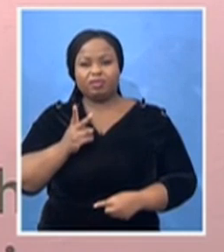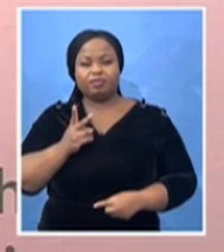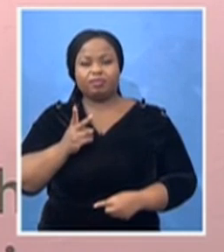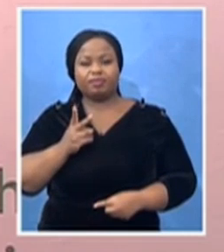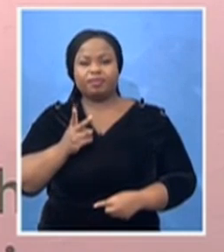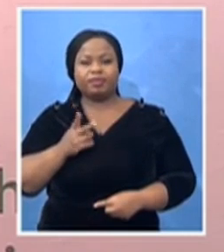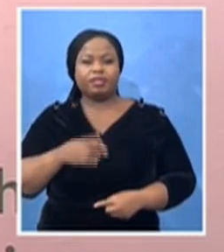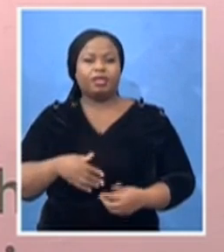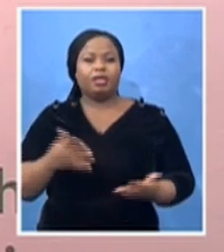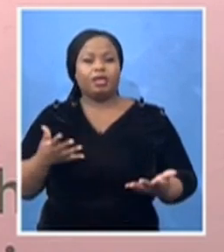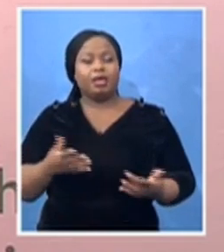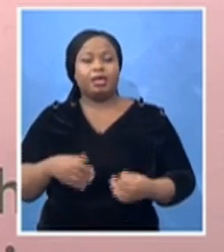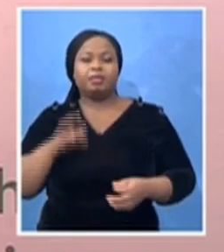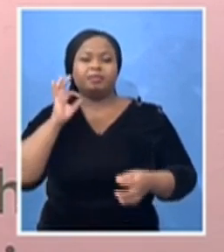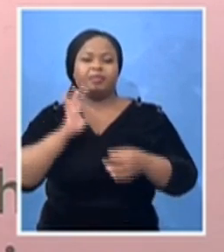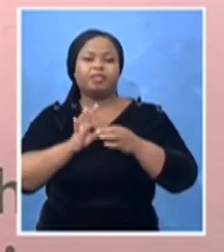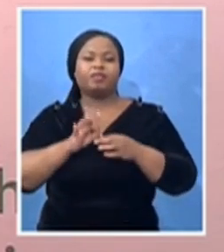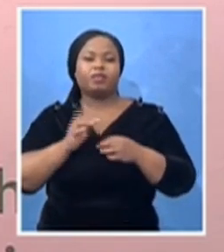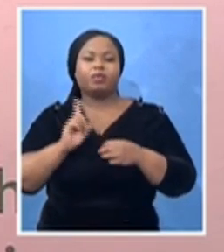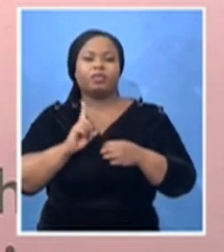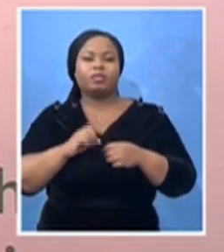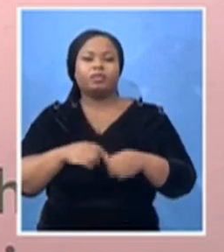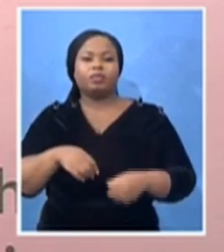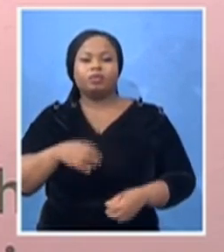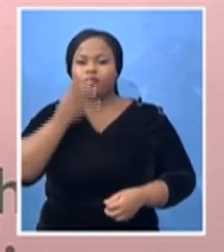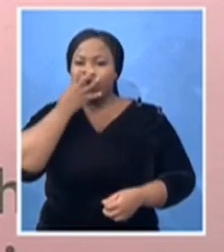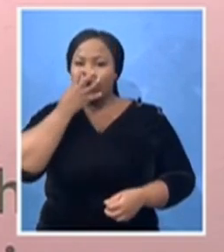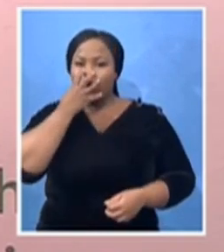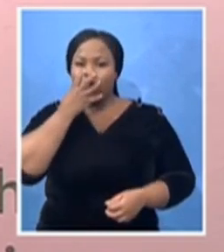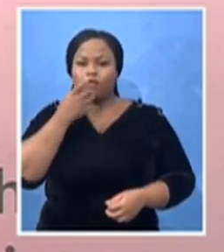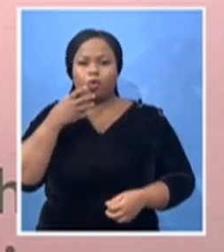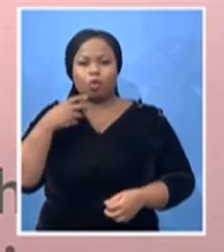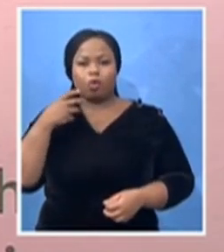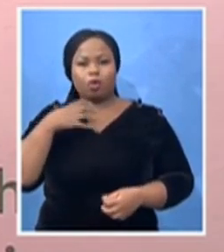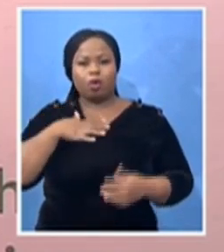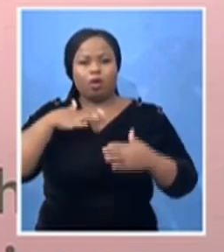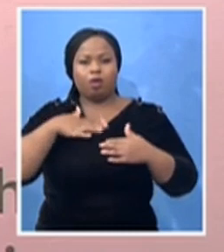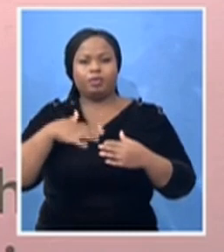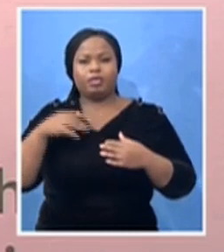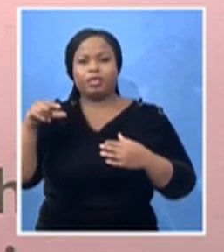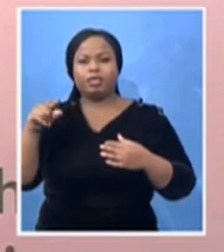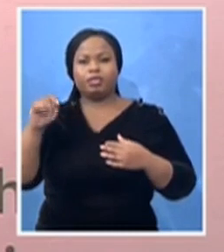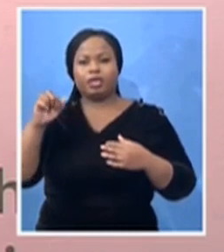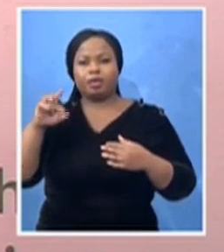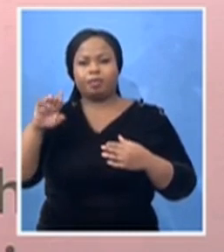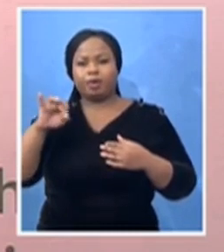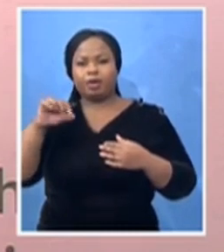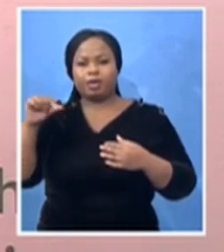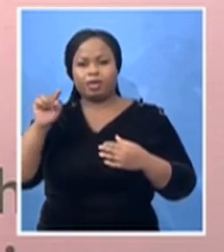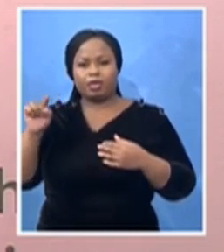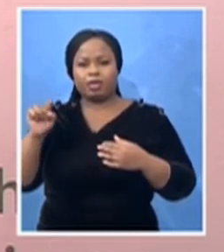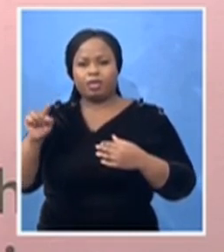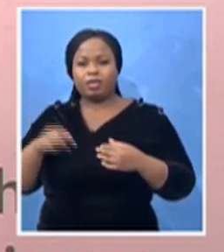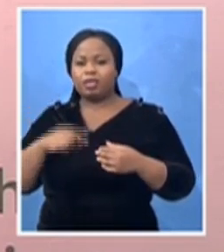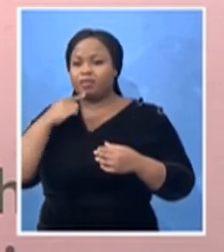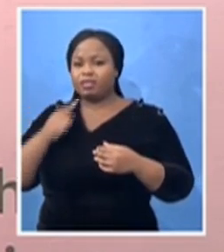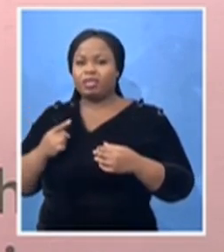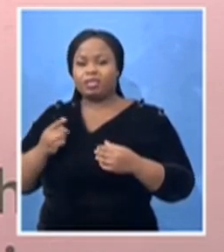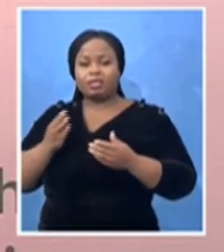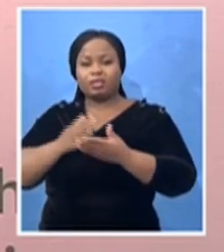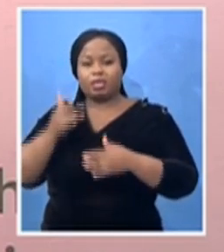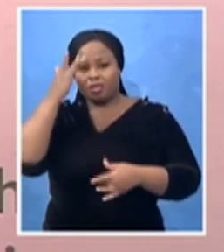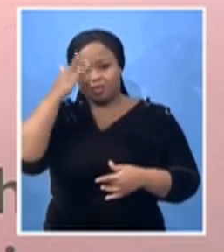of oxygen. Tigerberg, they've reported how a number of the patients that went onto oxygen